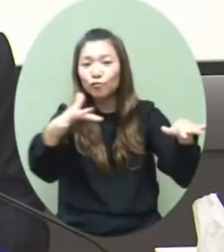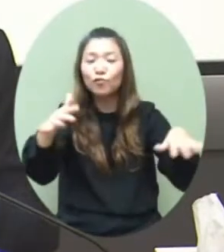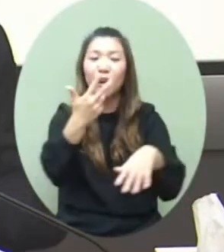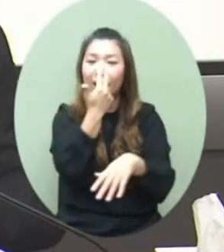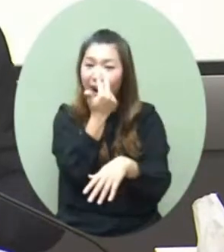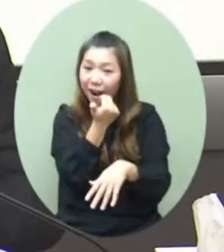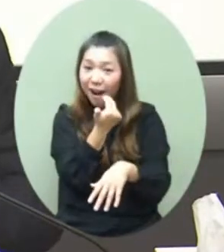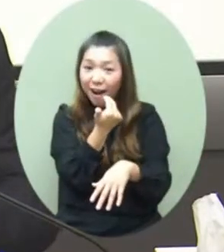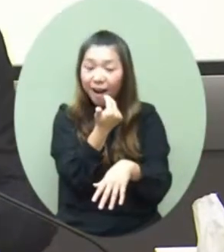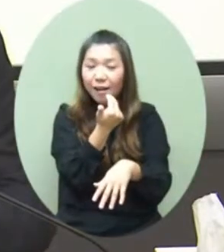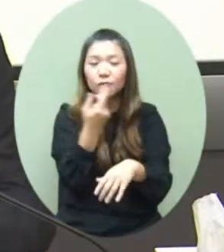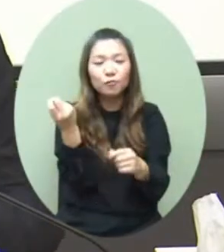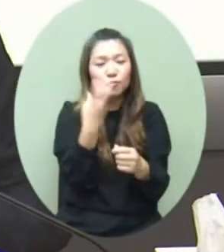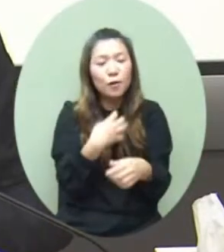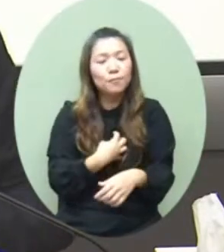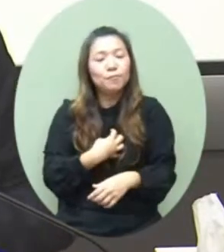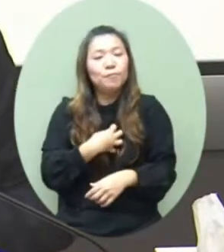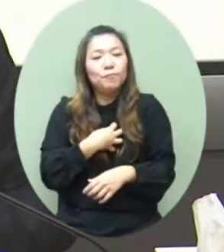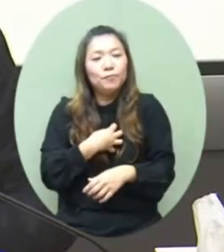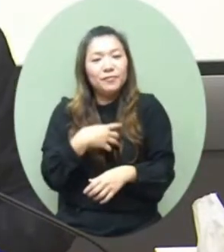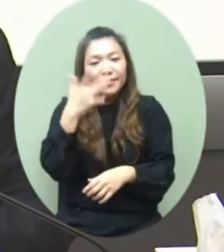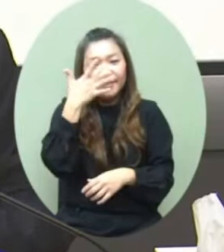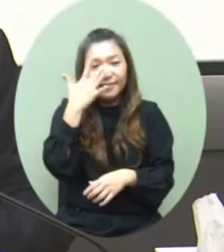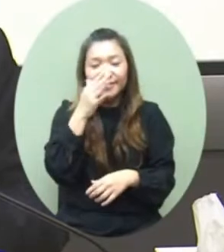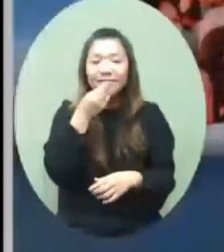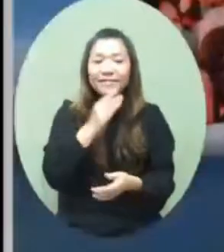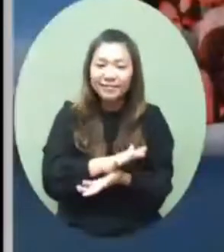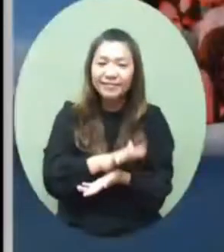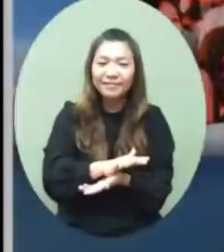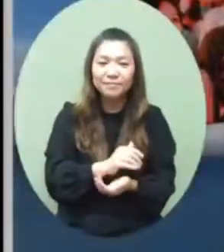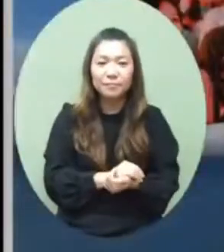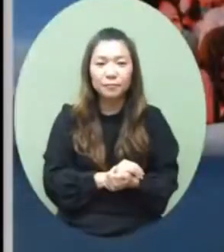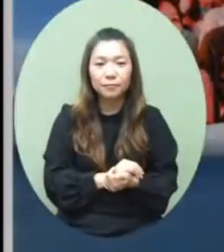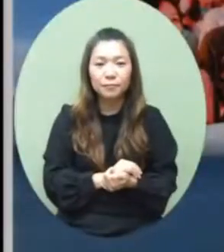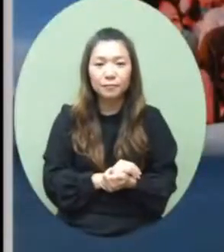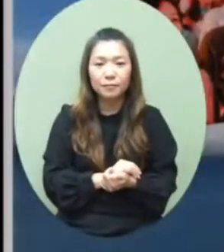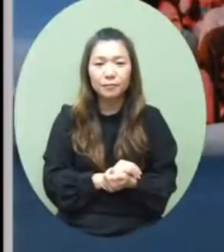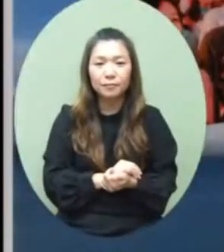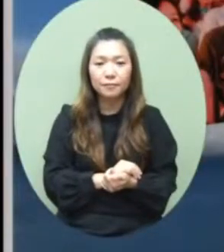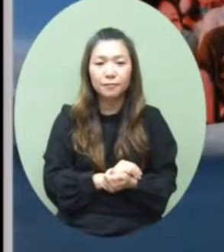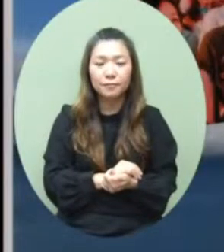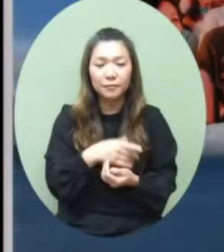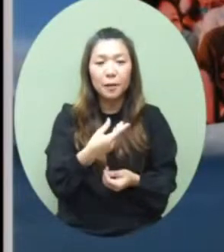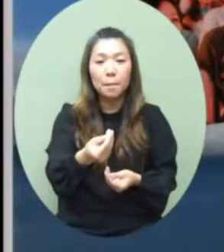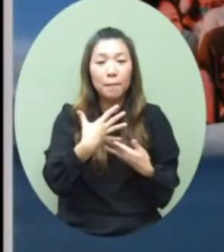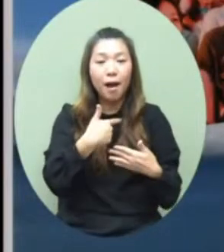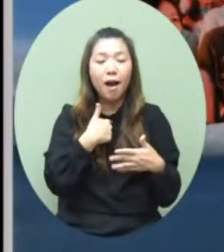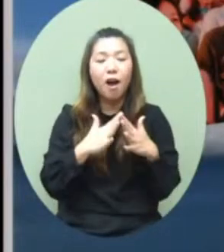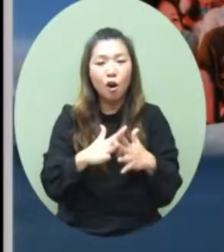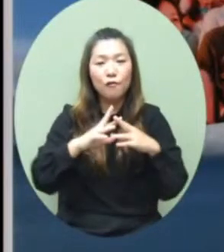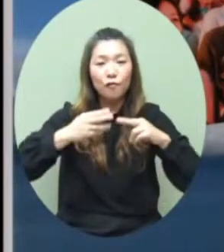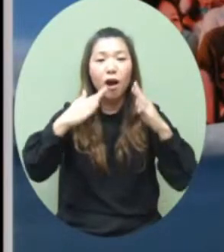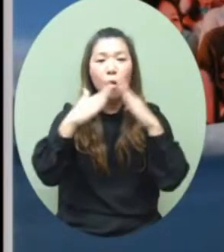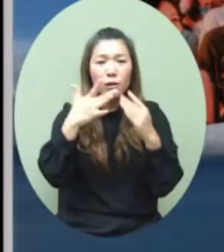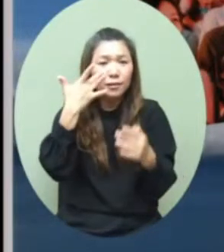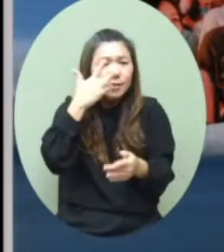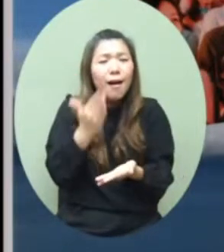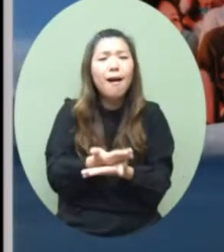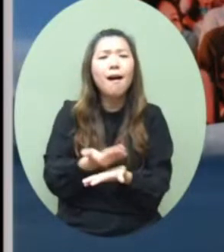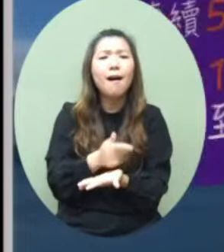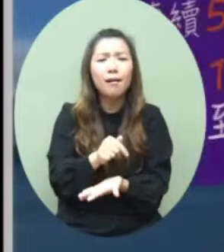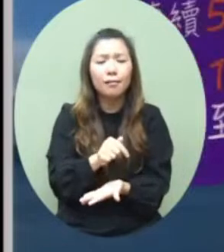to immerse themselves in the beautiful scenery of Victoria Harbor and the brand new